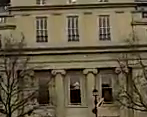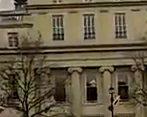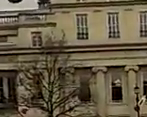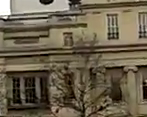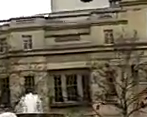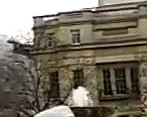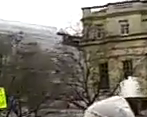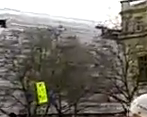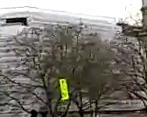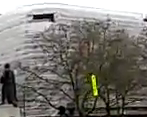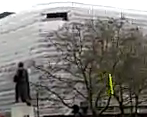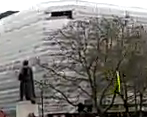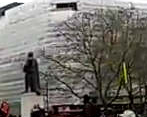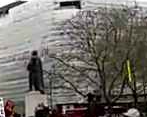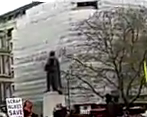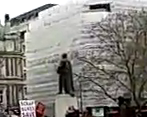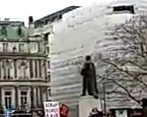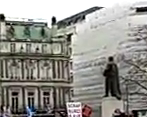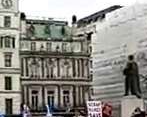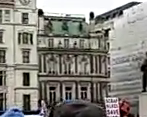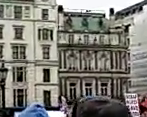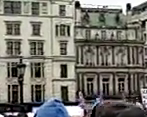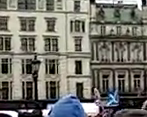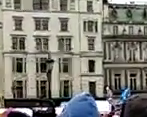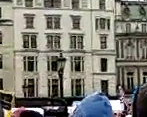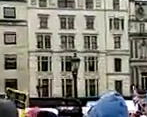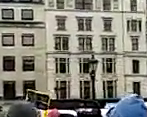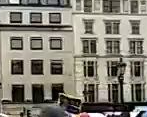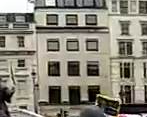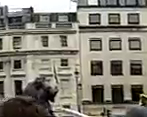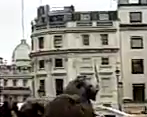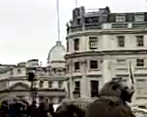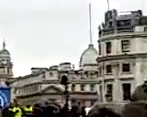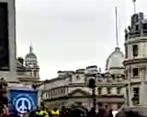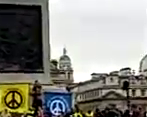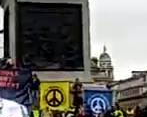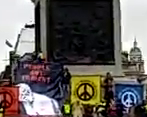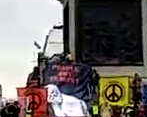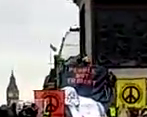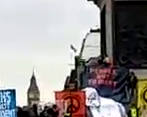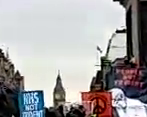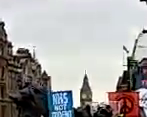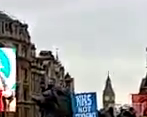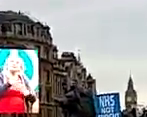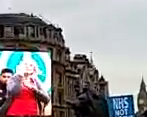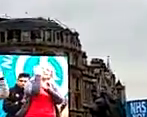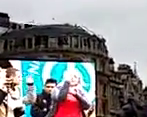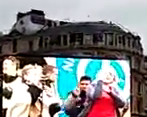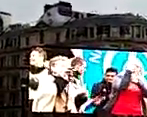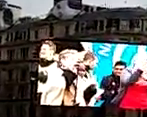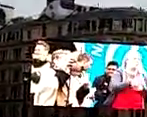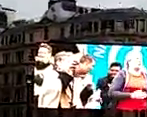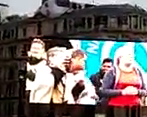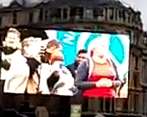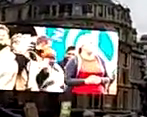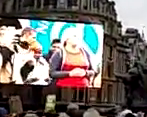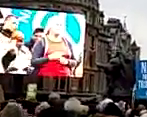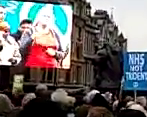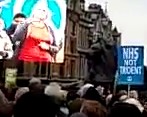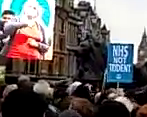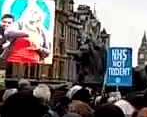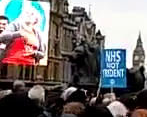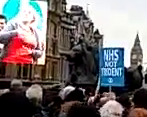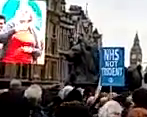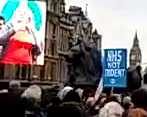10. Passed a motion in support of this demonstration. And here to represent